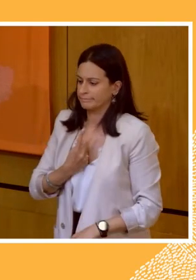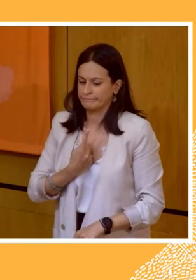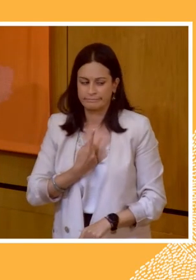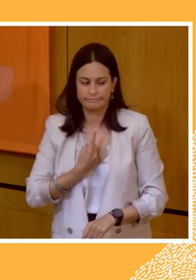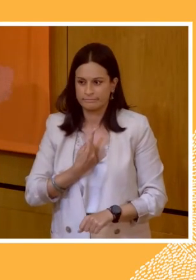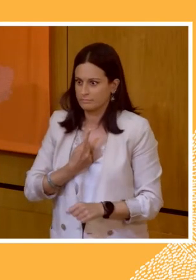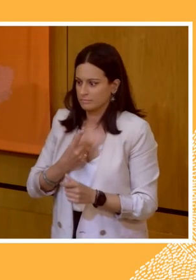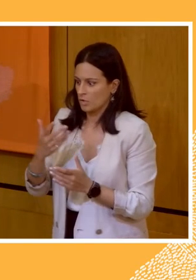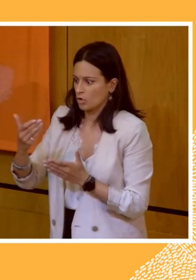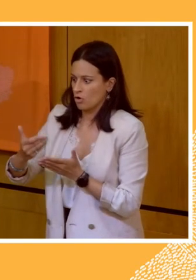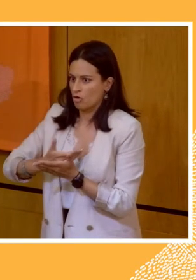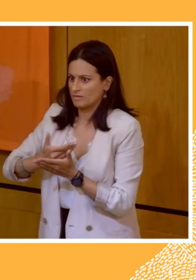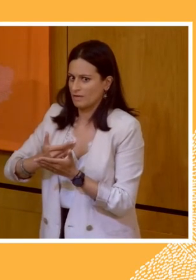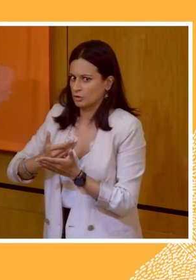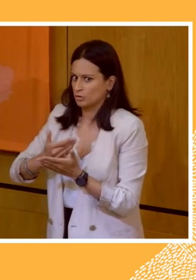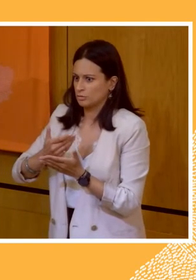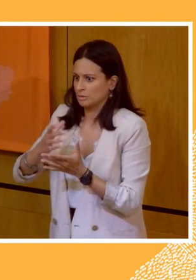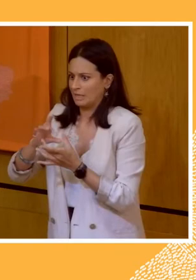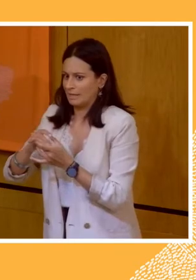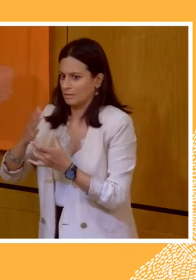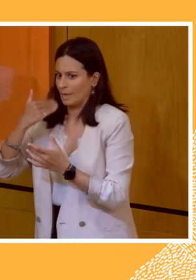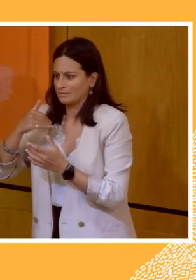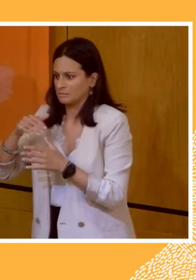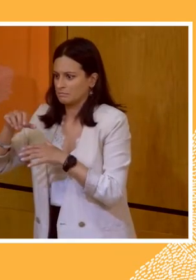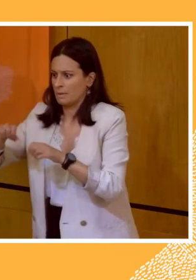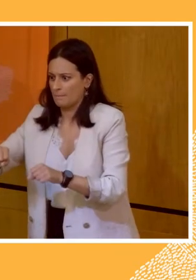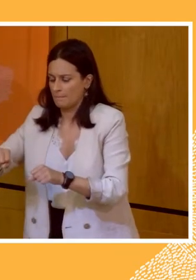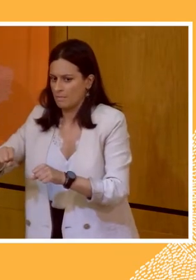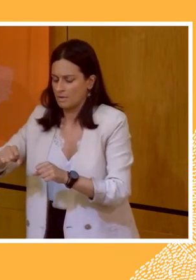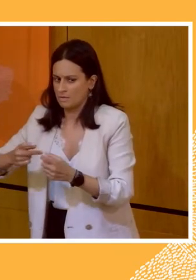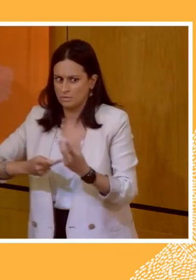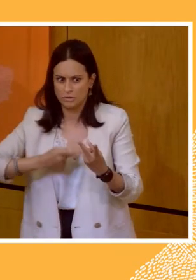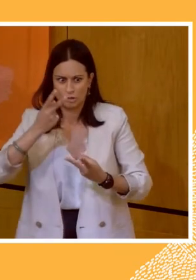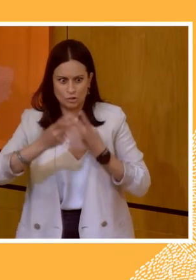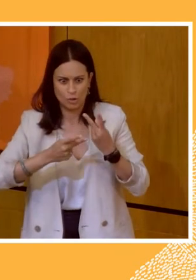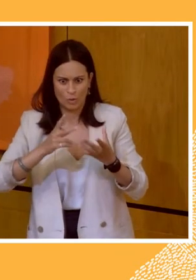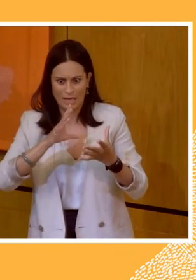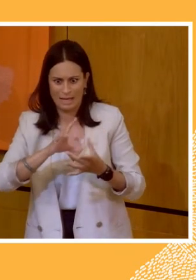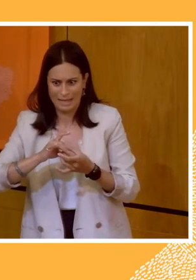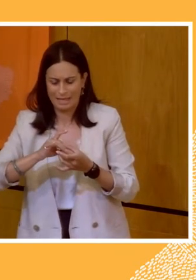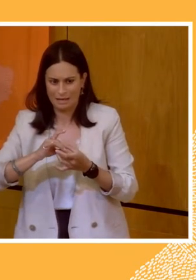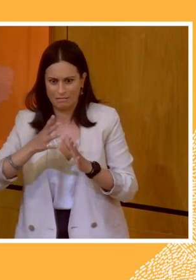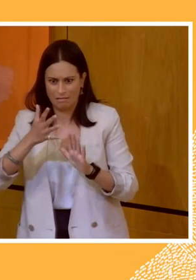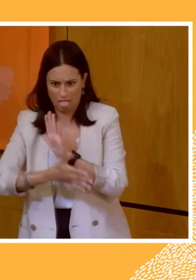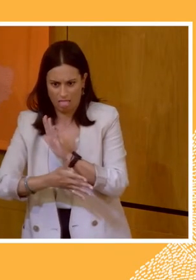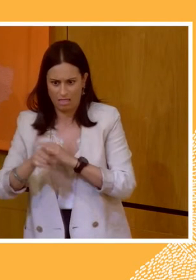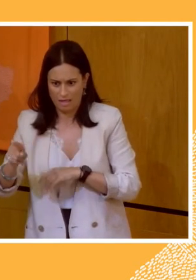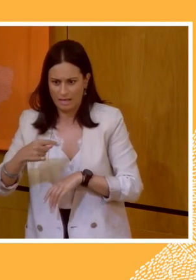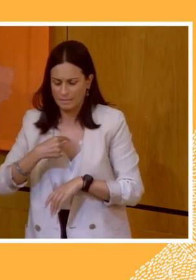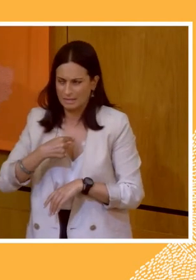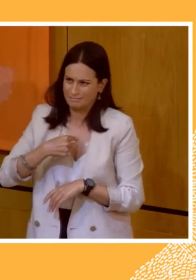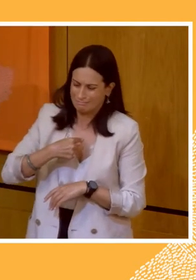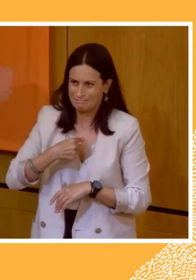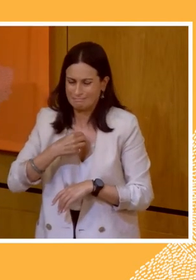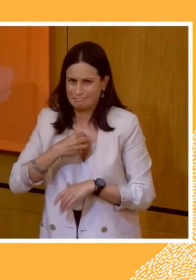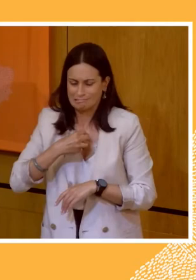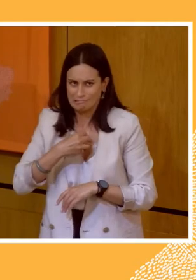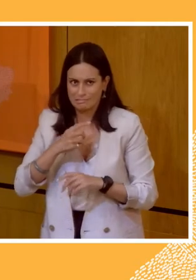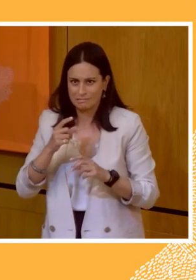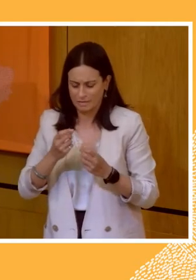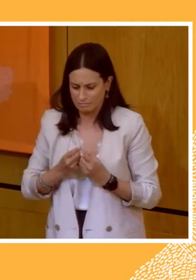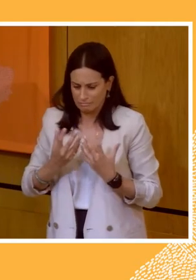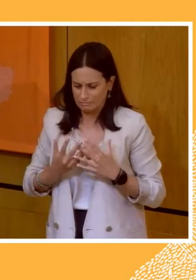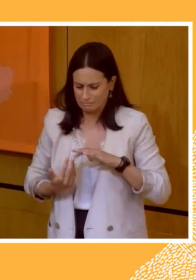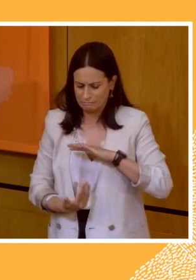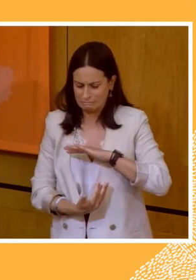conservation policies that are driven by it, and being sung a song that is about the downstream effects of that, there's all sorts